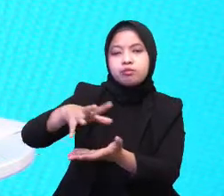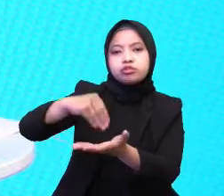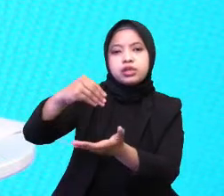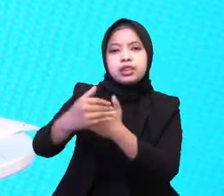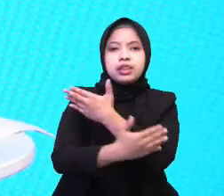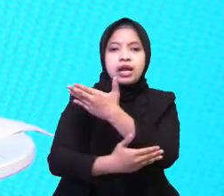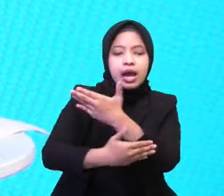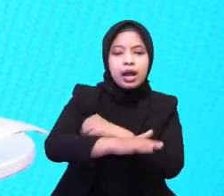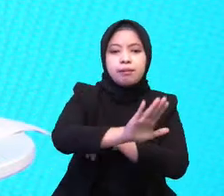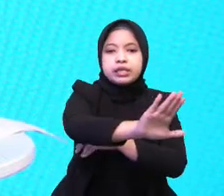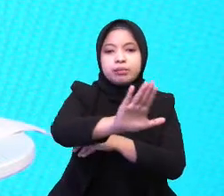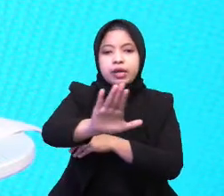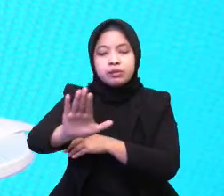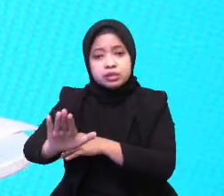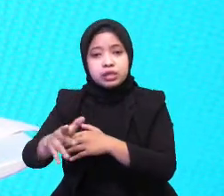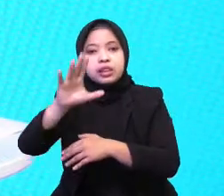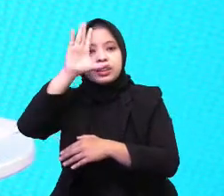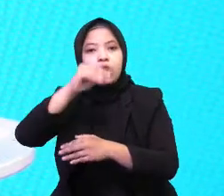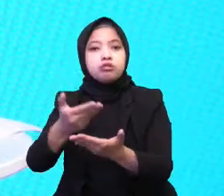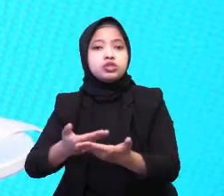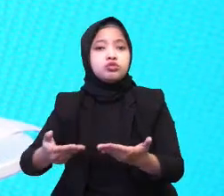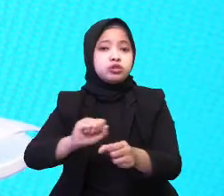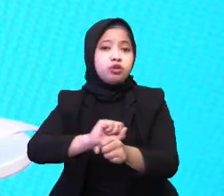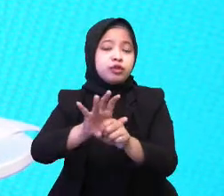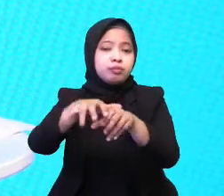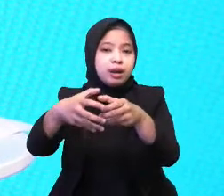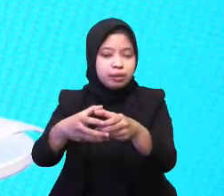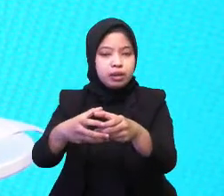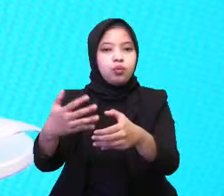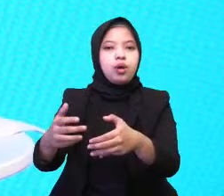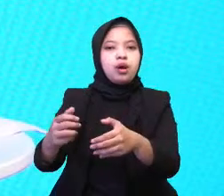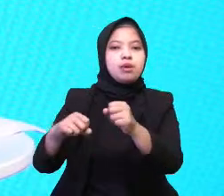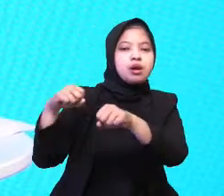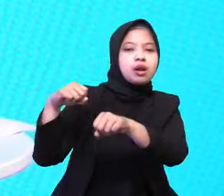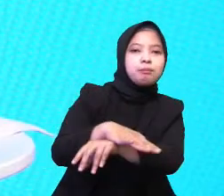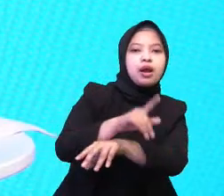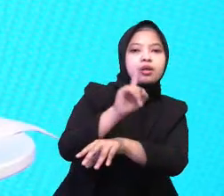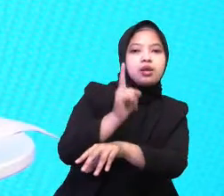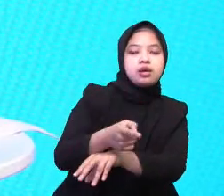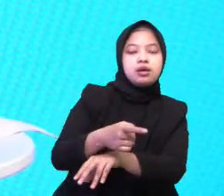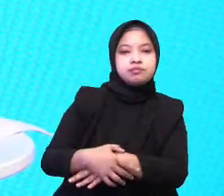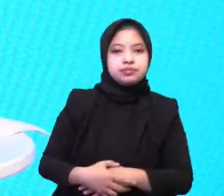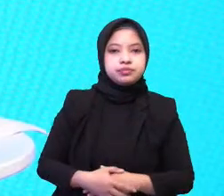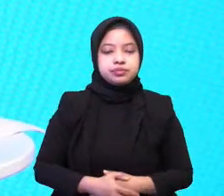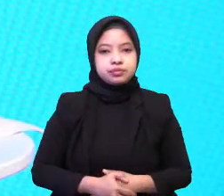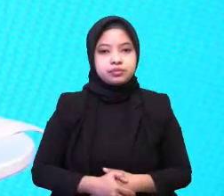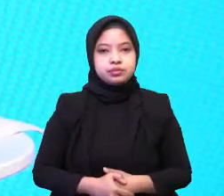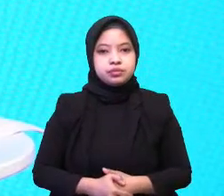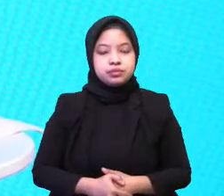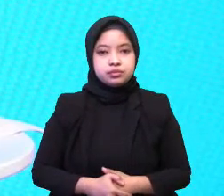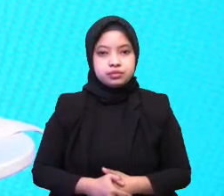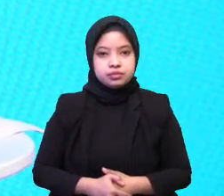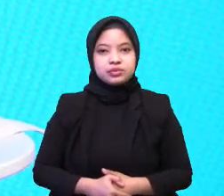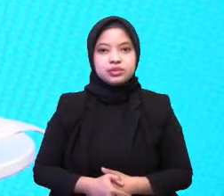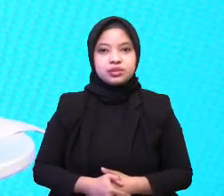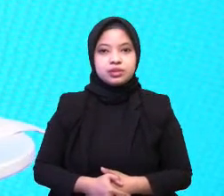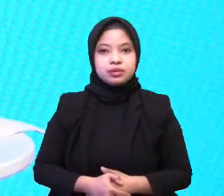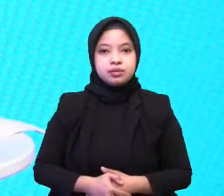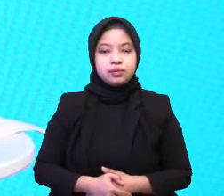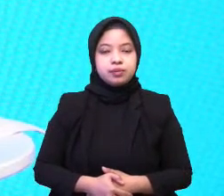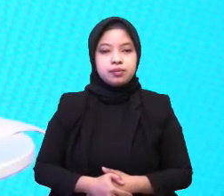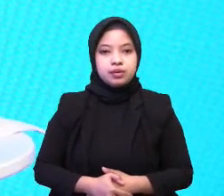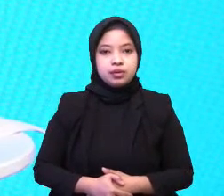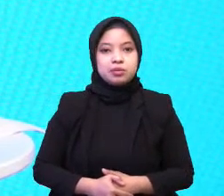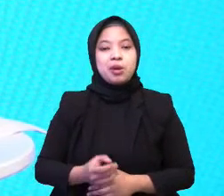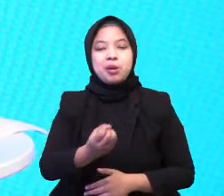contributed by policies to limit community activities and people's behavior. Both are able to have an impact